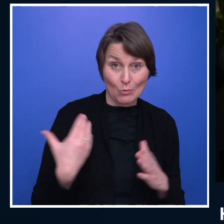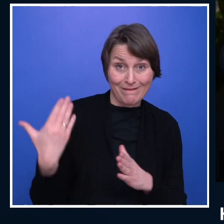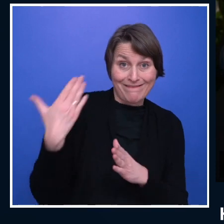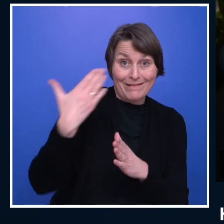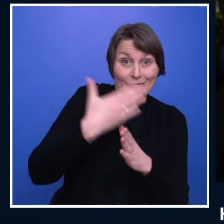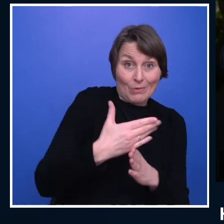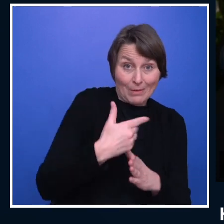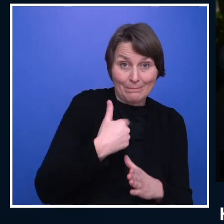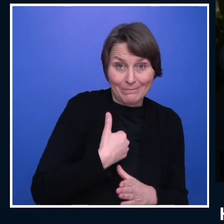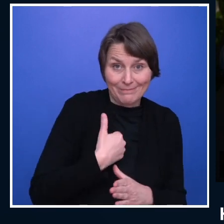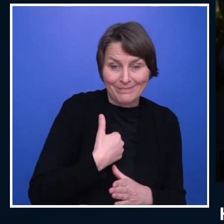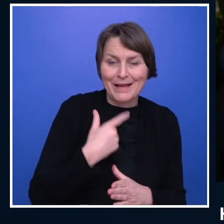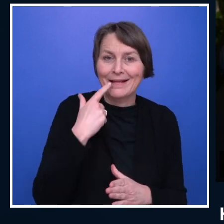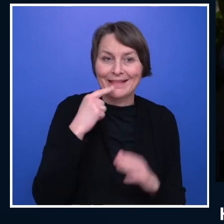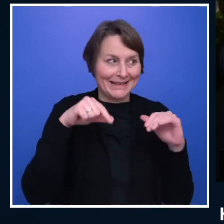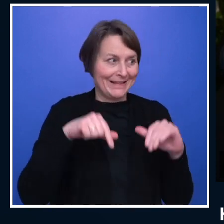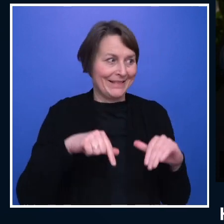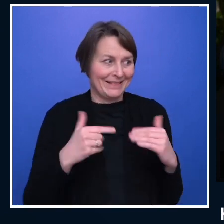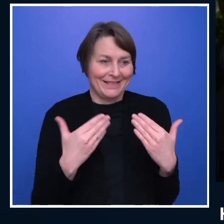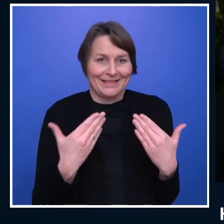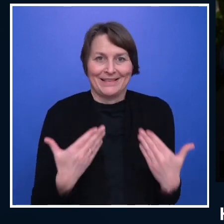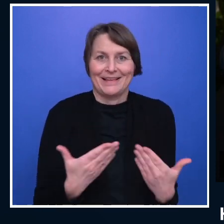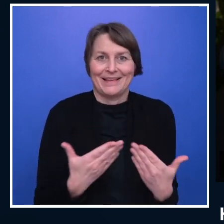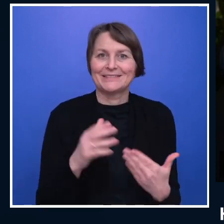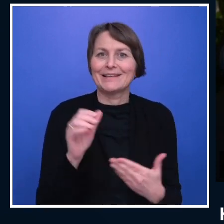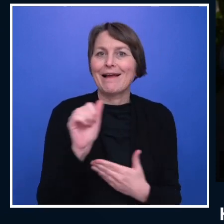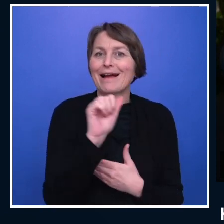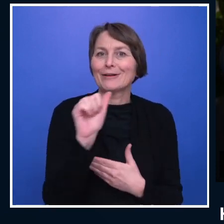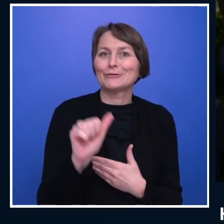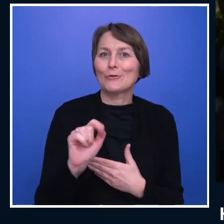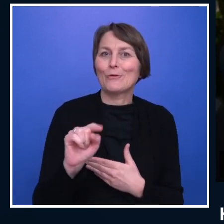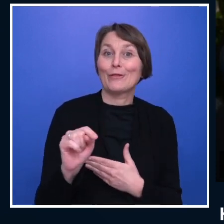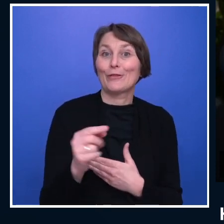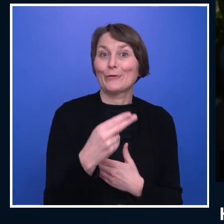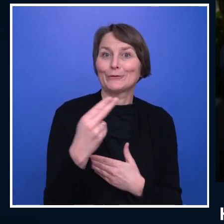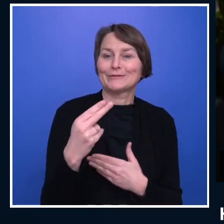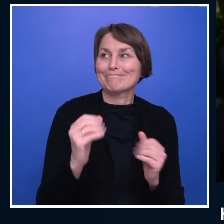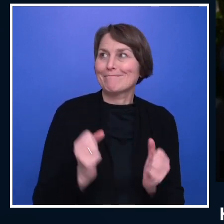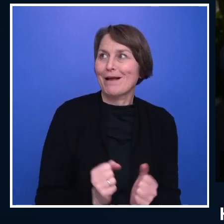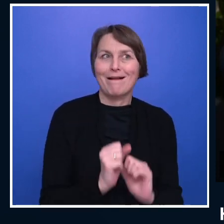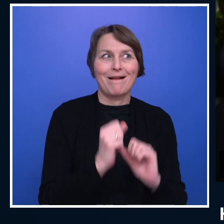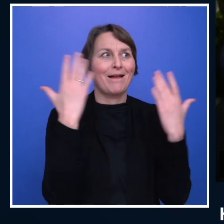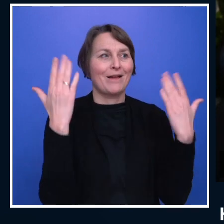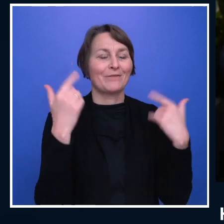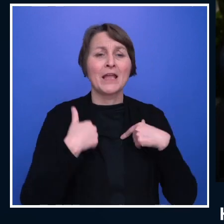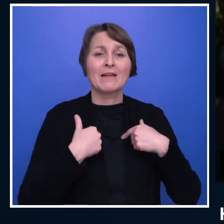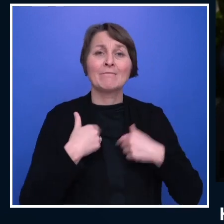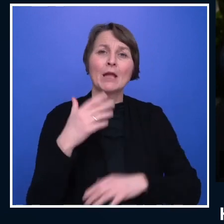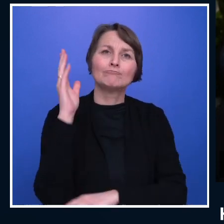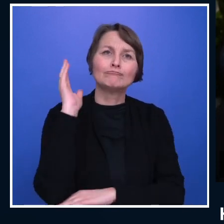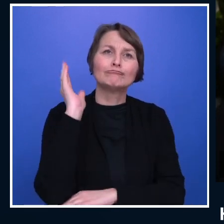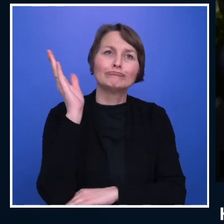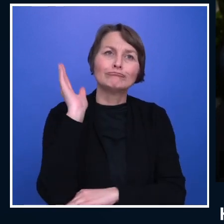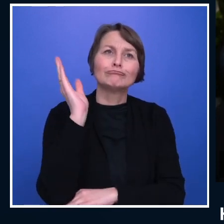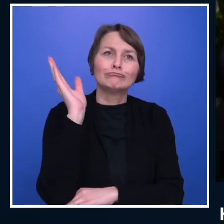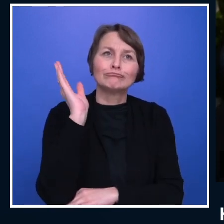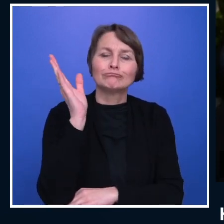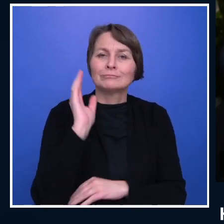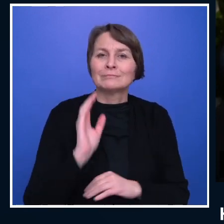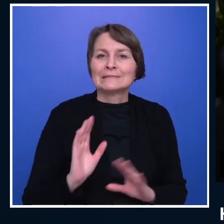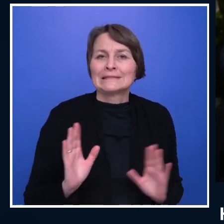Azure Thursday that are live is that if I just give a presentation, then it's really just a